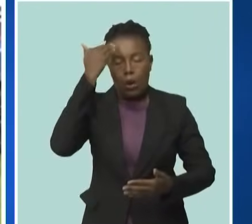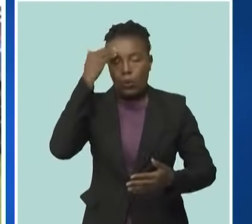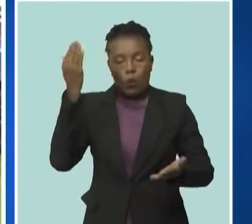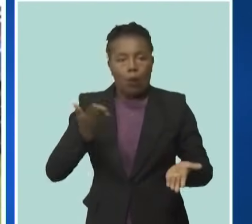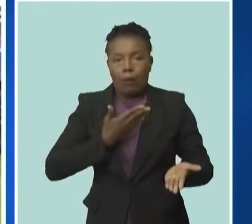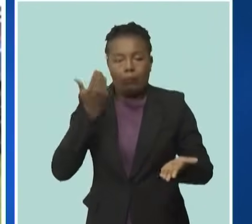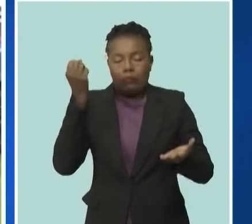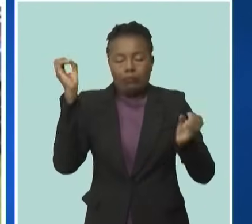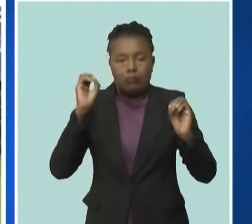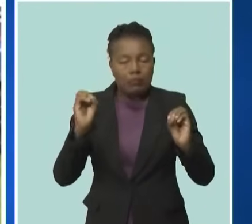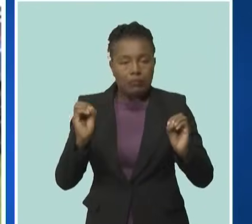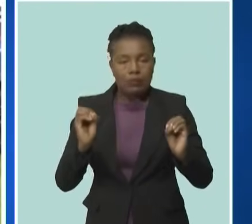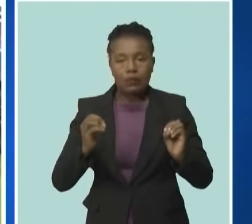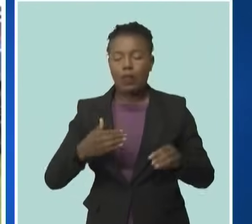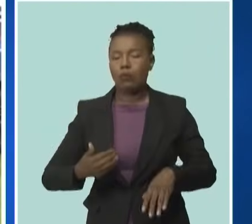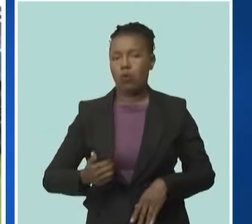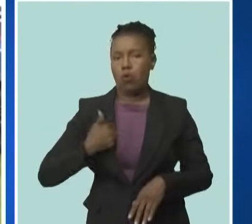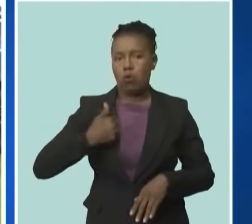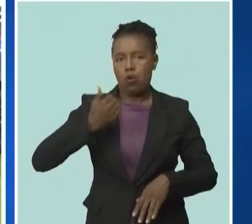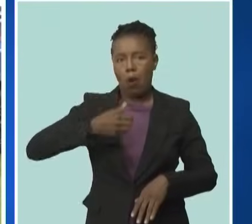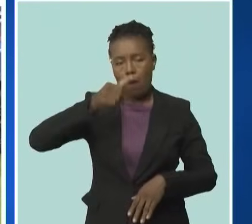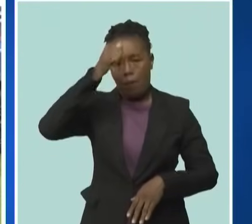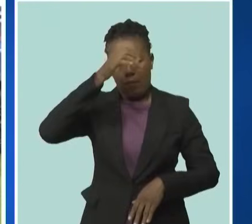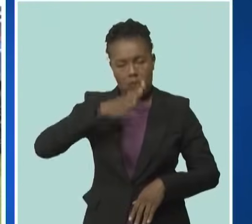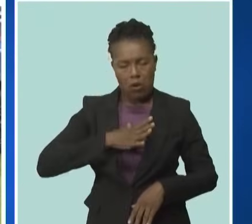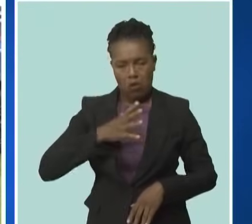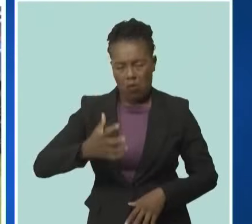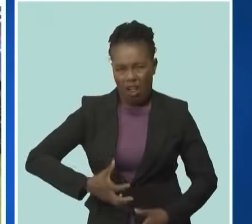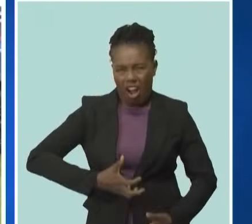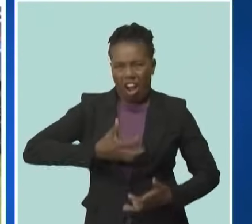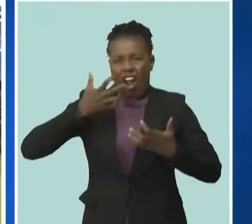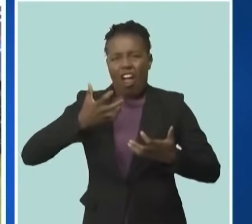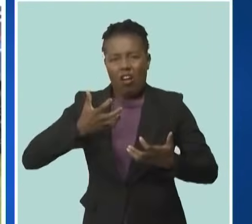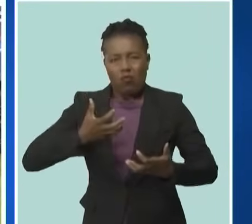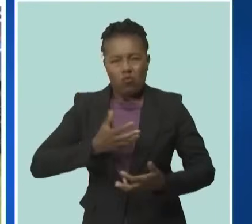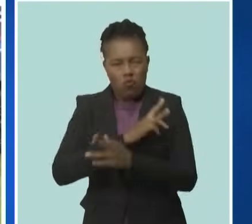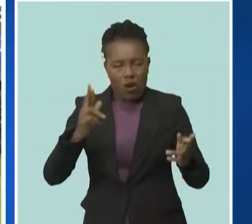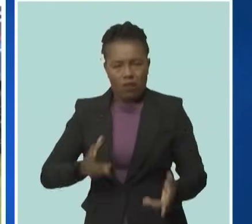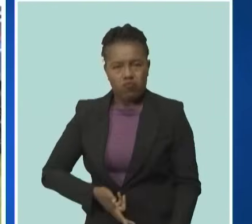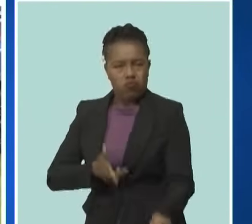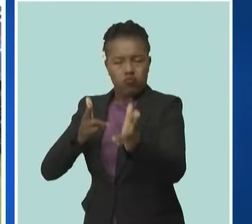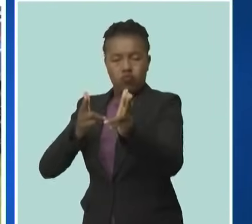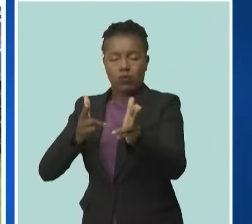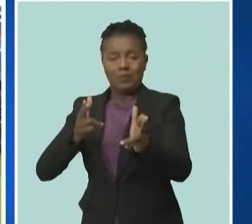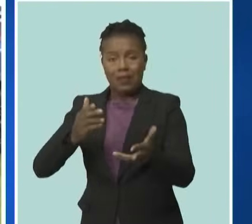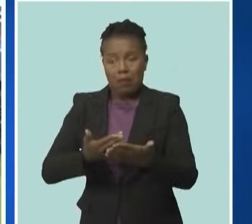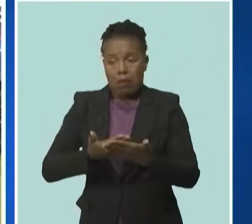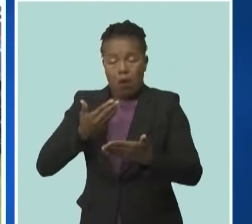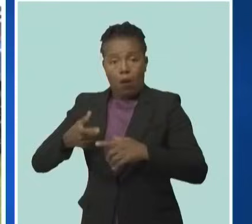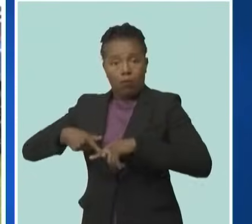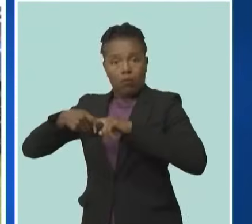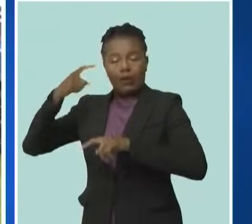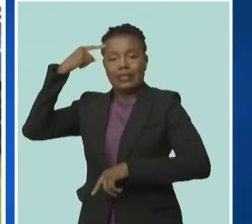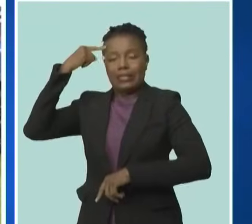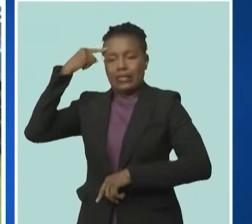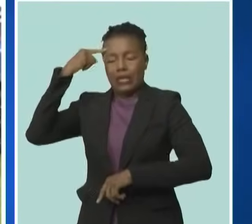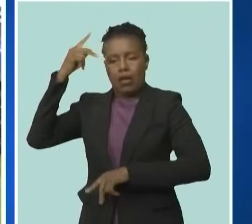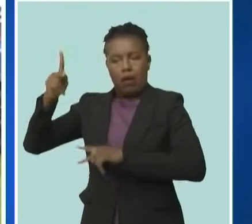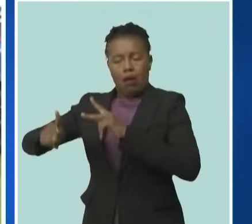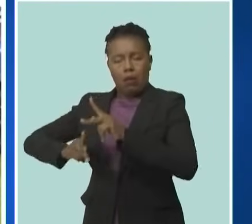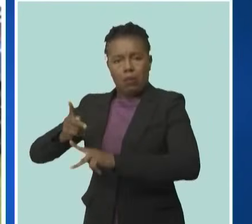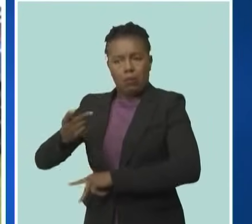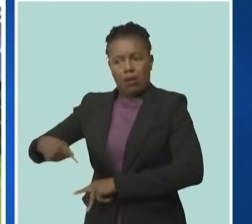men especially, who are hot-tempered in the actions to discharge these weapons without any consideration for innocent